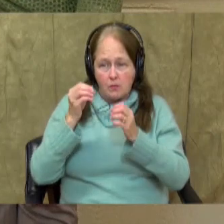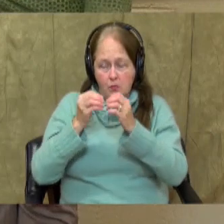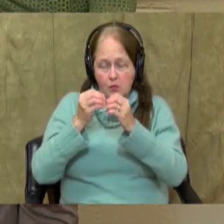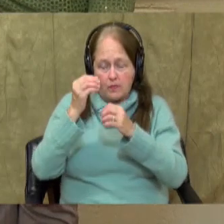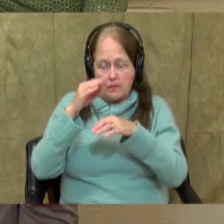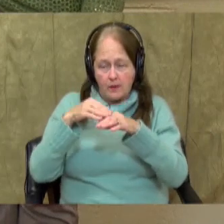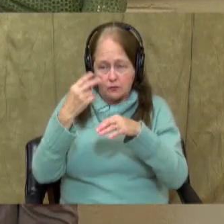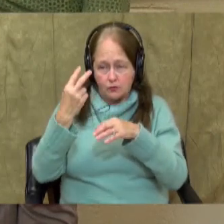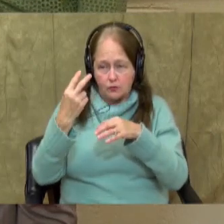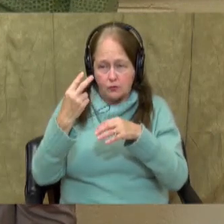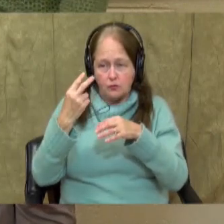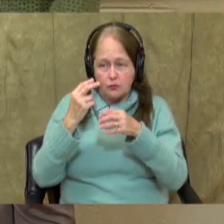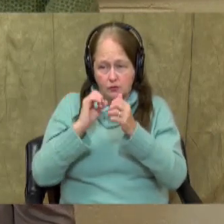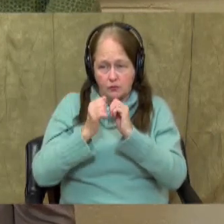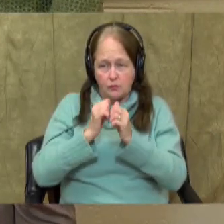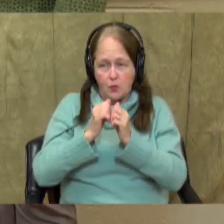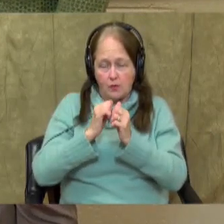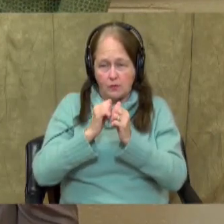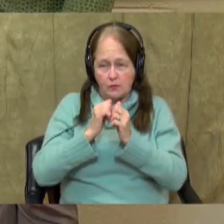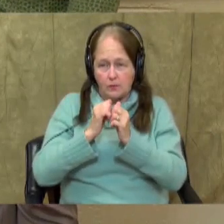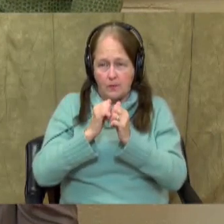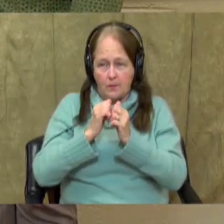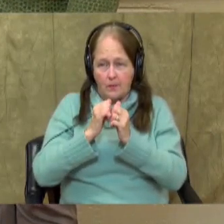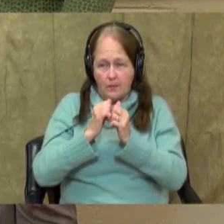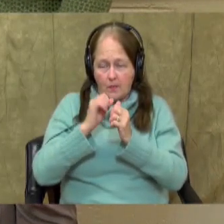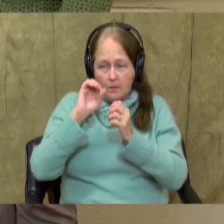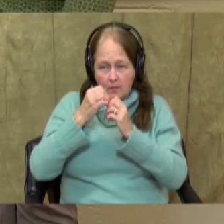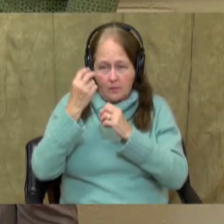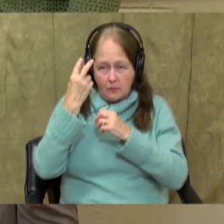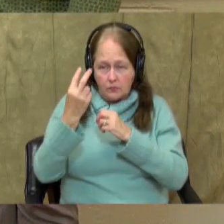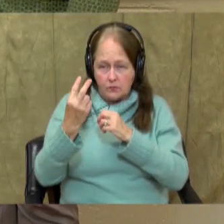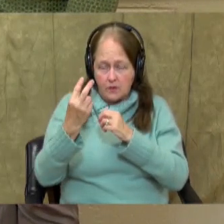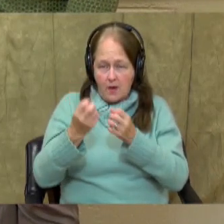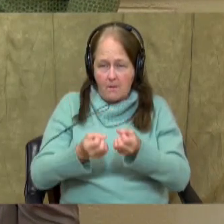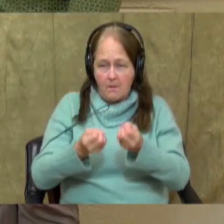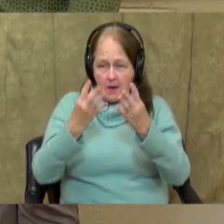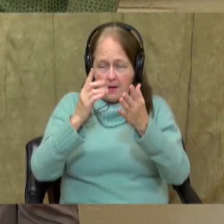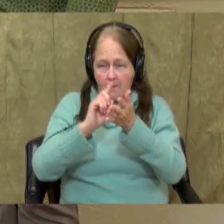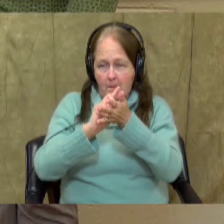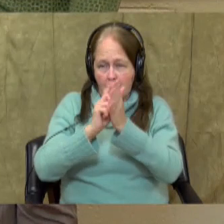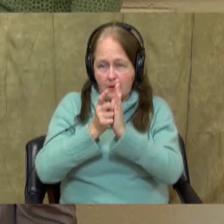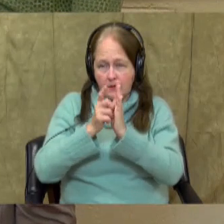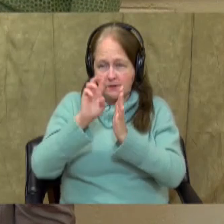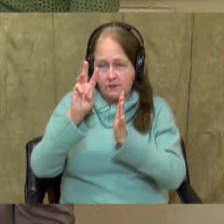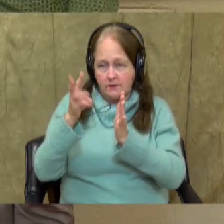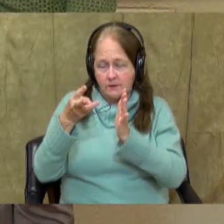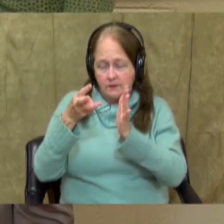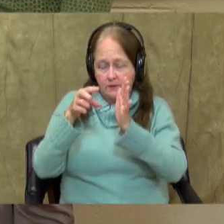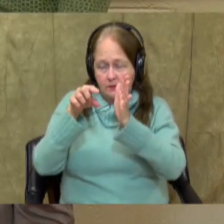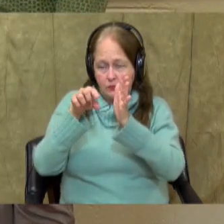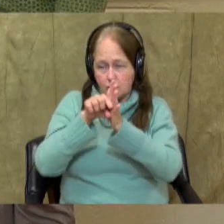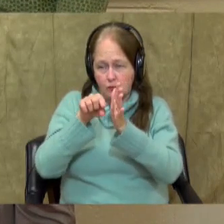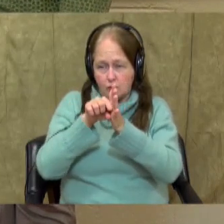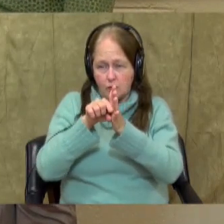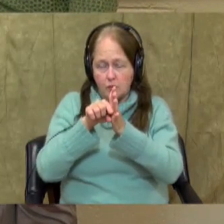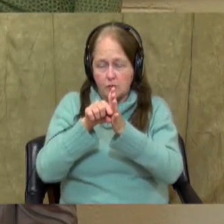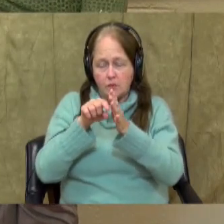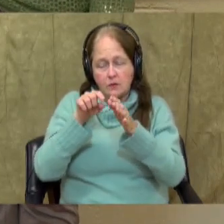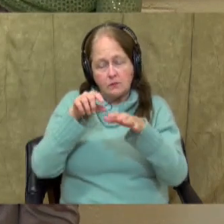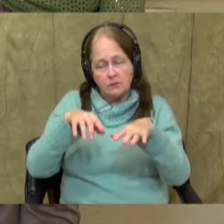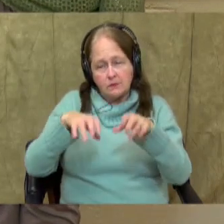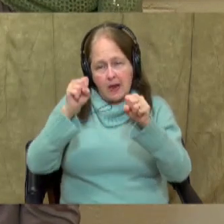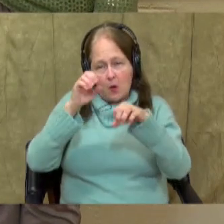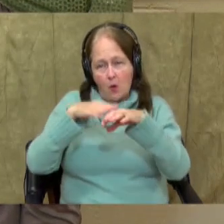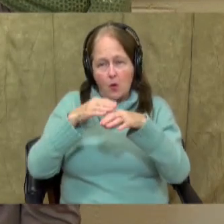a statistical question. Number 2, how many minutes do 6th graders spend on homework